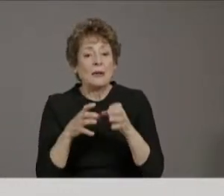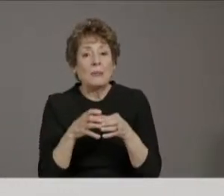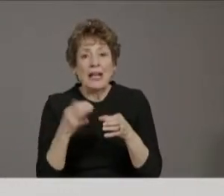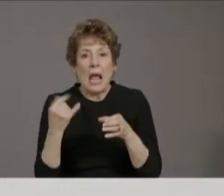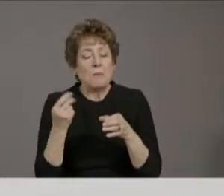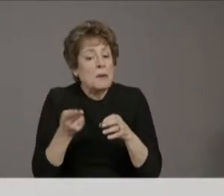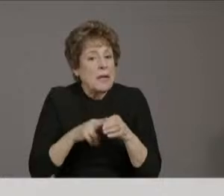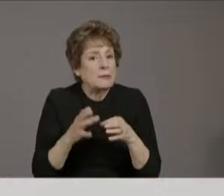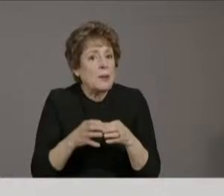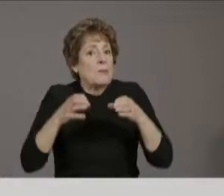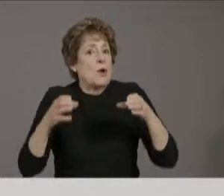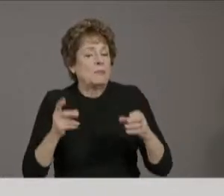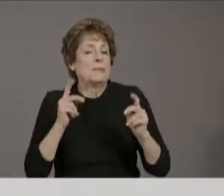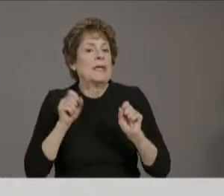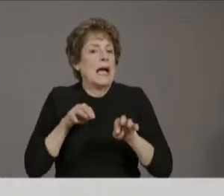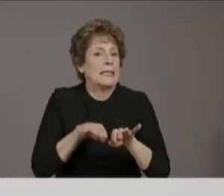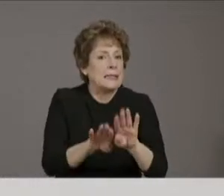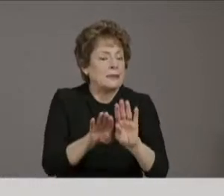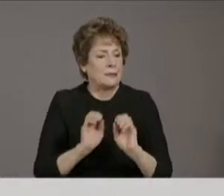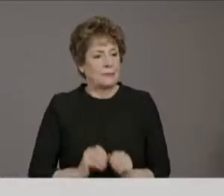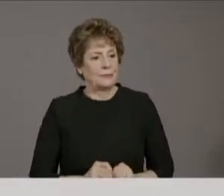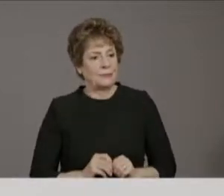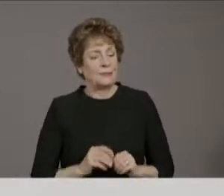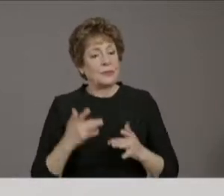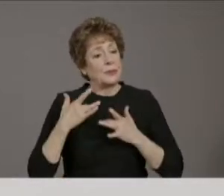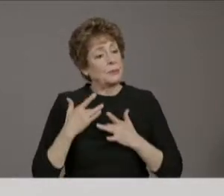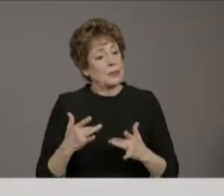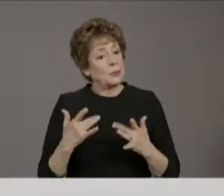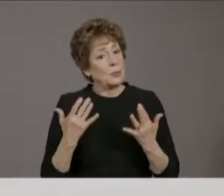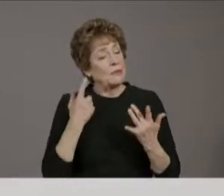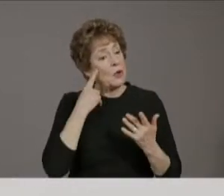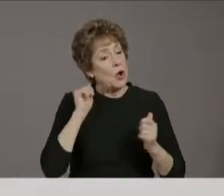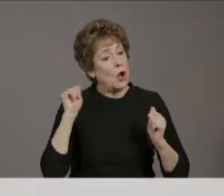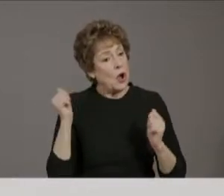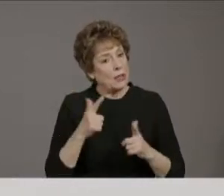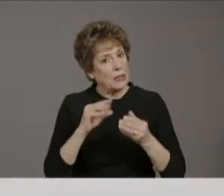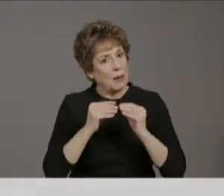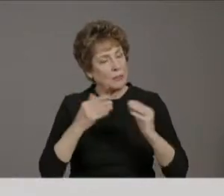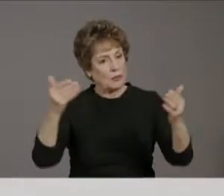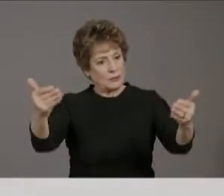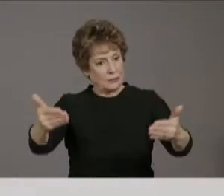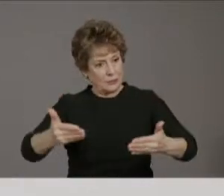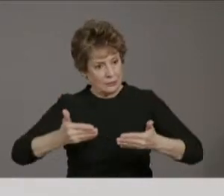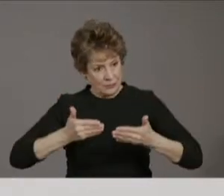of the metrics to get down into the yellow for 2 weeks before we would start to